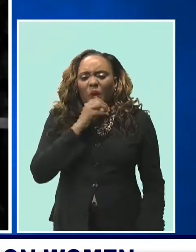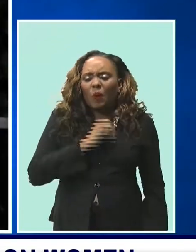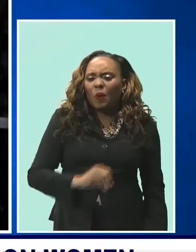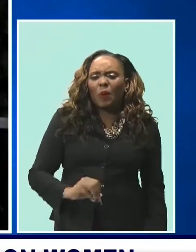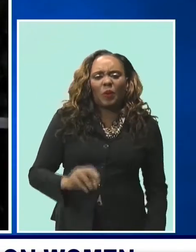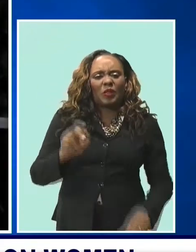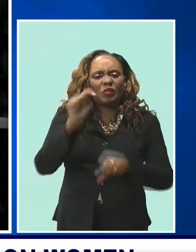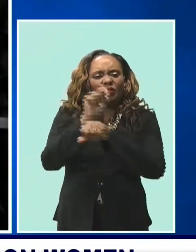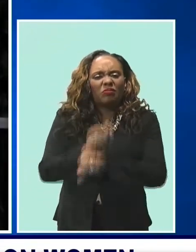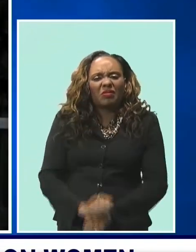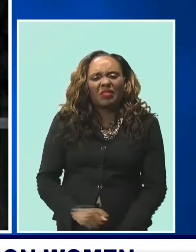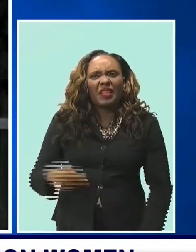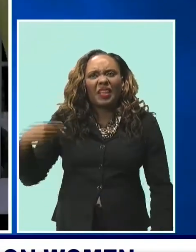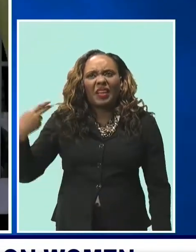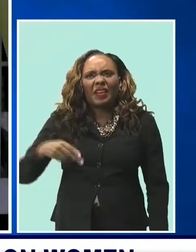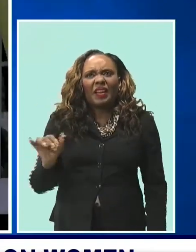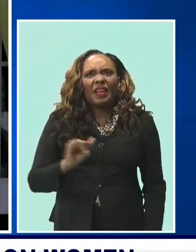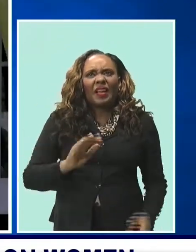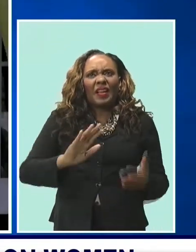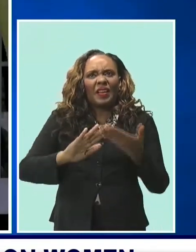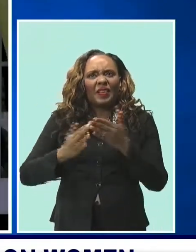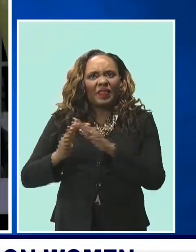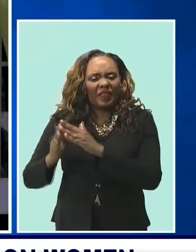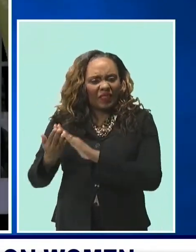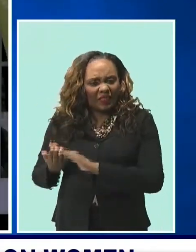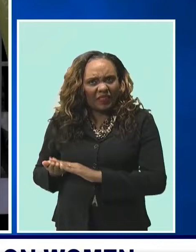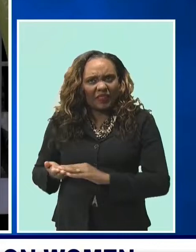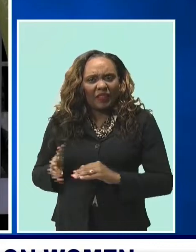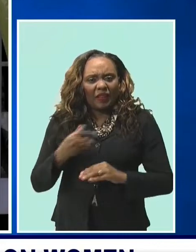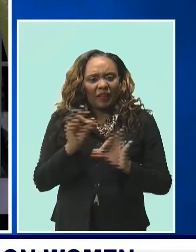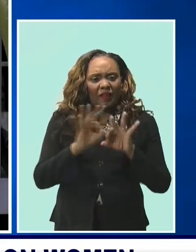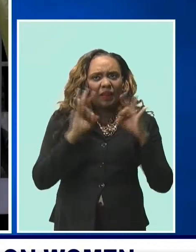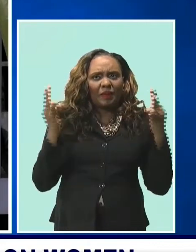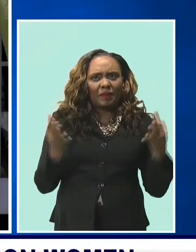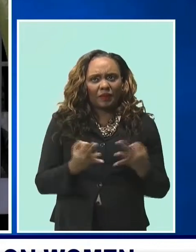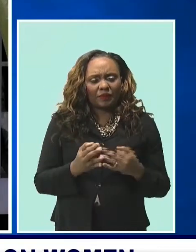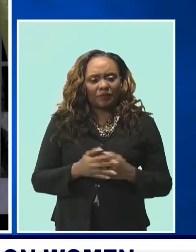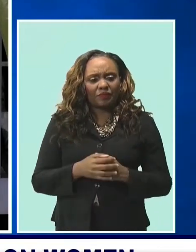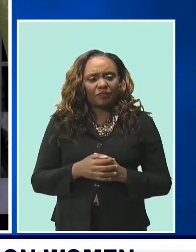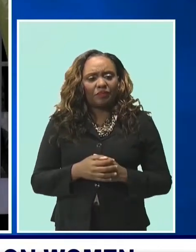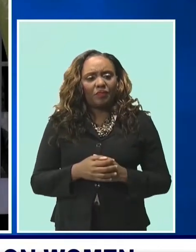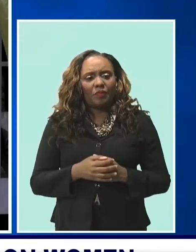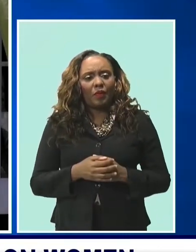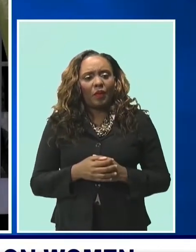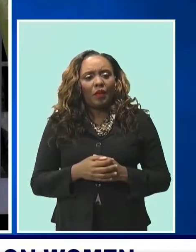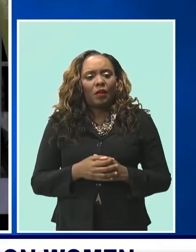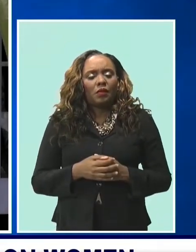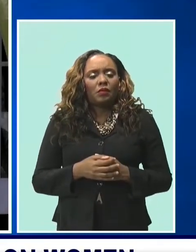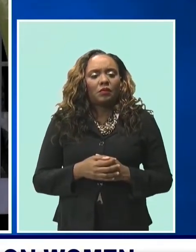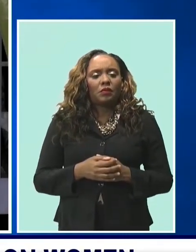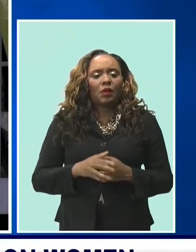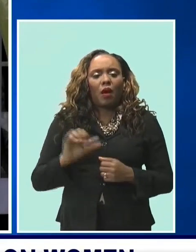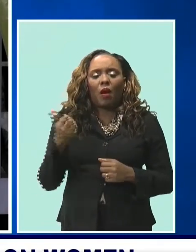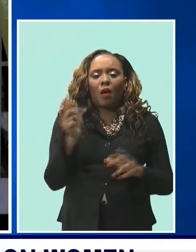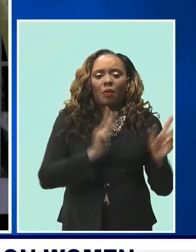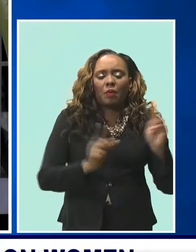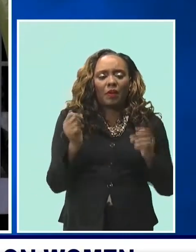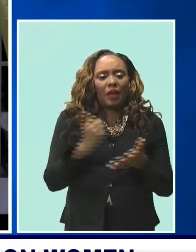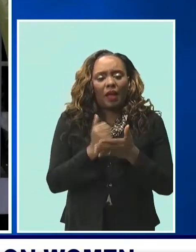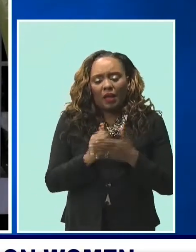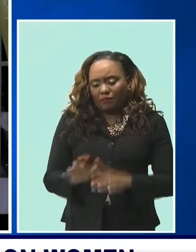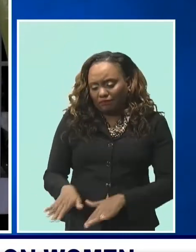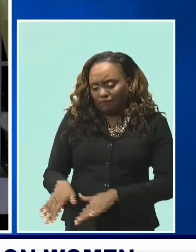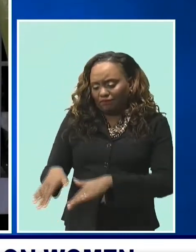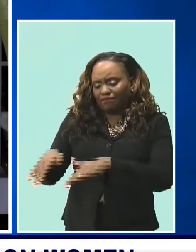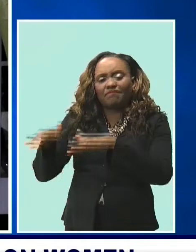traditions return, like a village being raised by families. Everybody in the village had been to raise those children, and I would like us to get